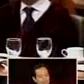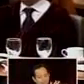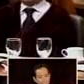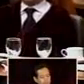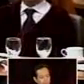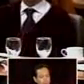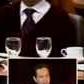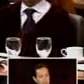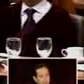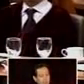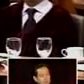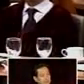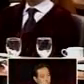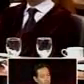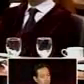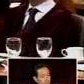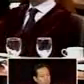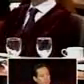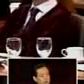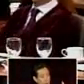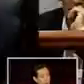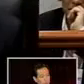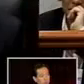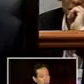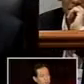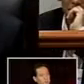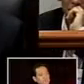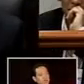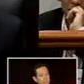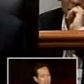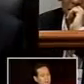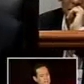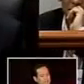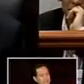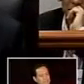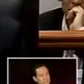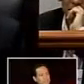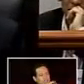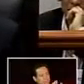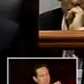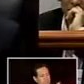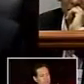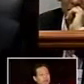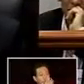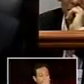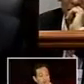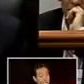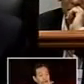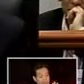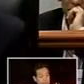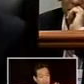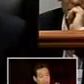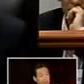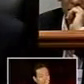an order of this court, we will actually be violating Republic Act 1405, which